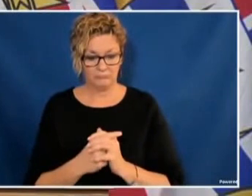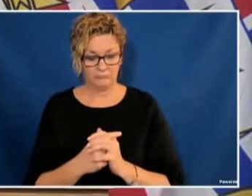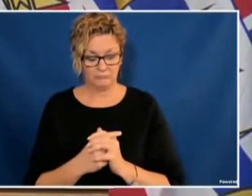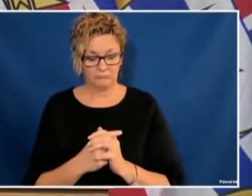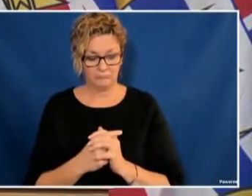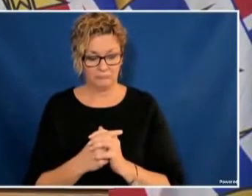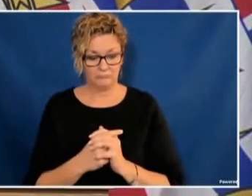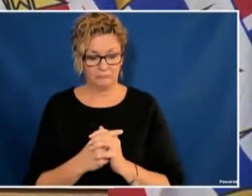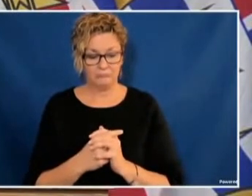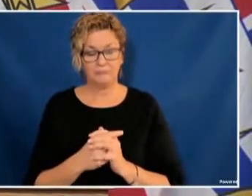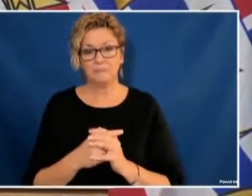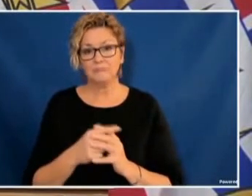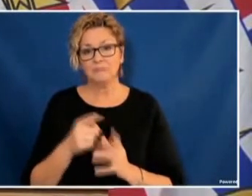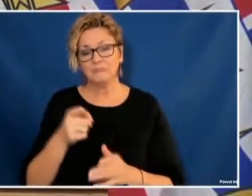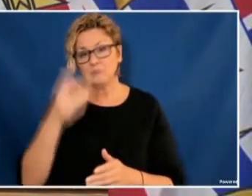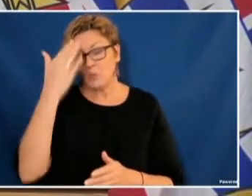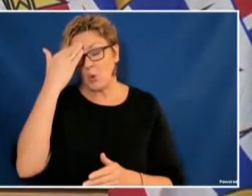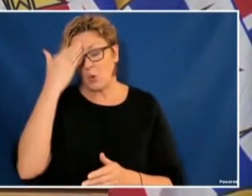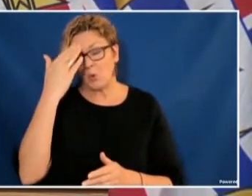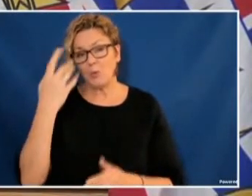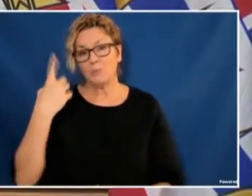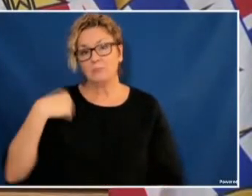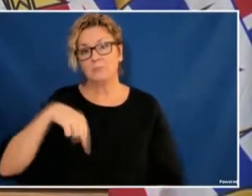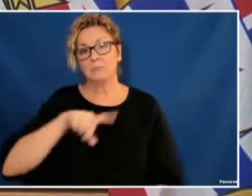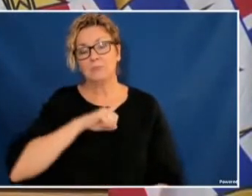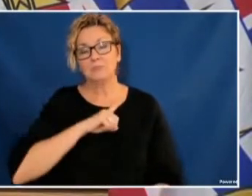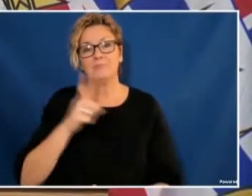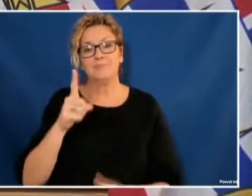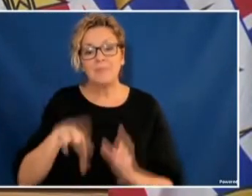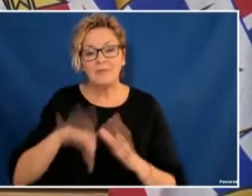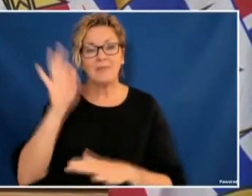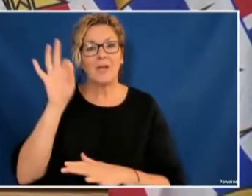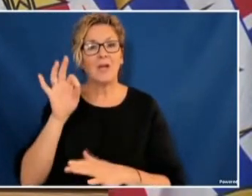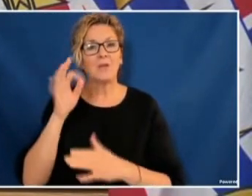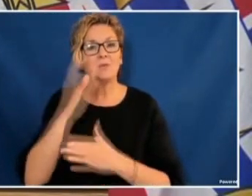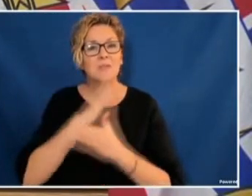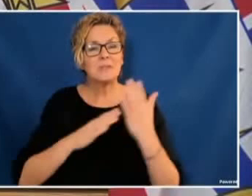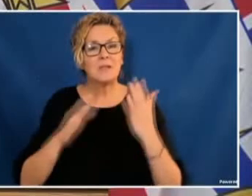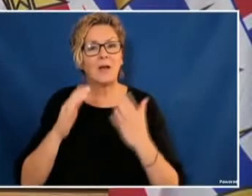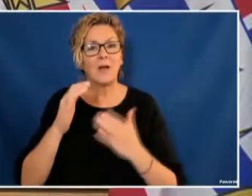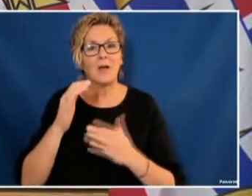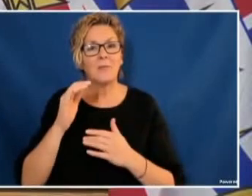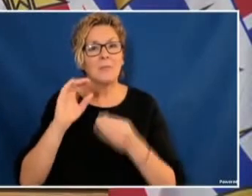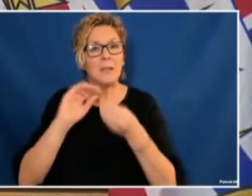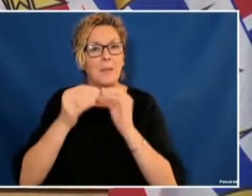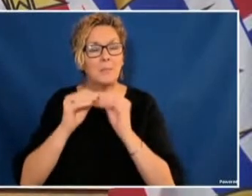additionally in the Northern Health region, and one new case in a person who resides outside of Canada.